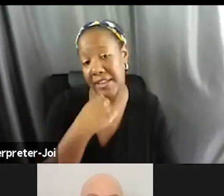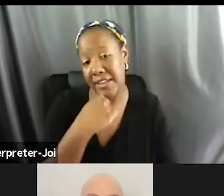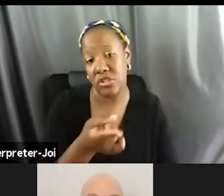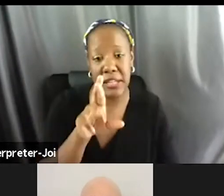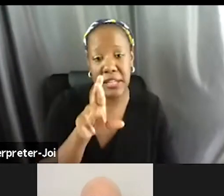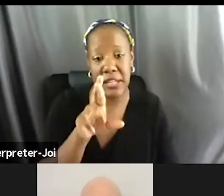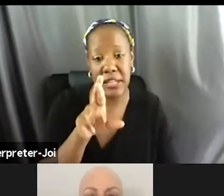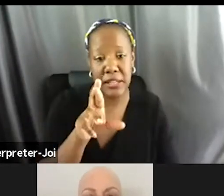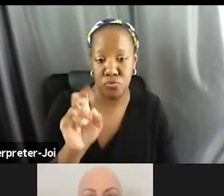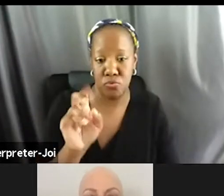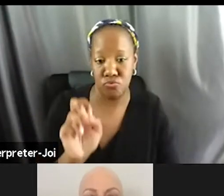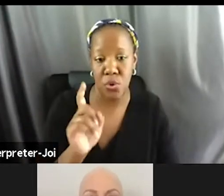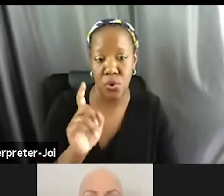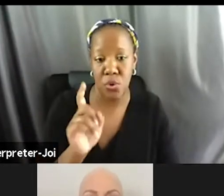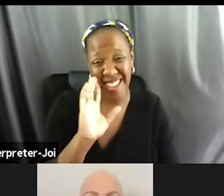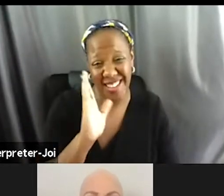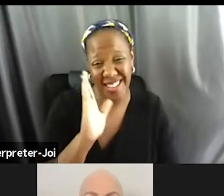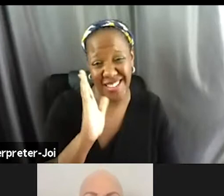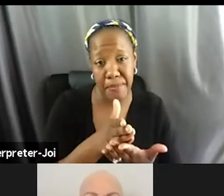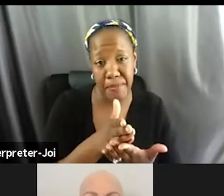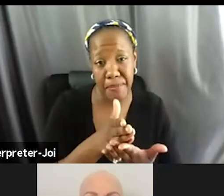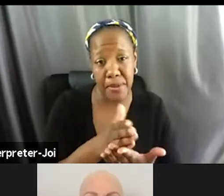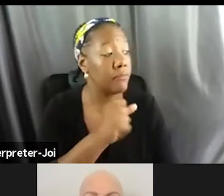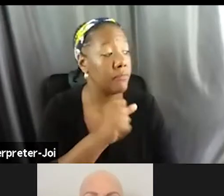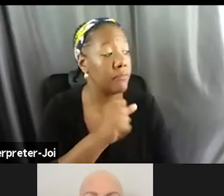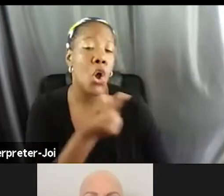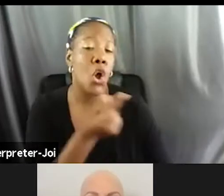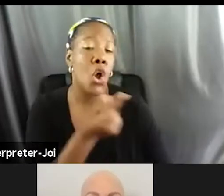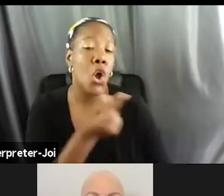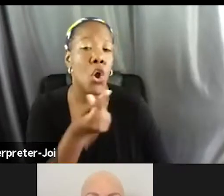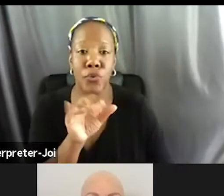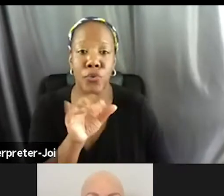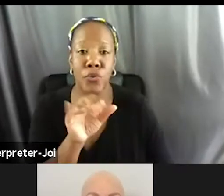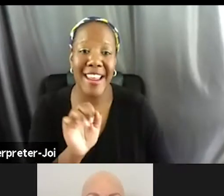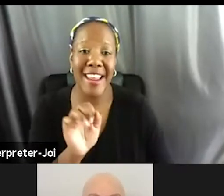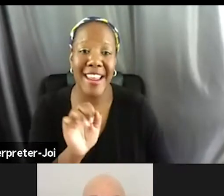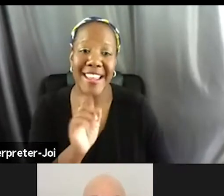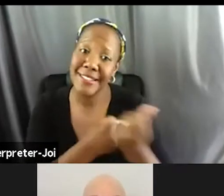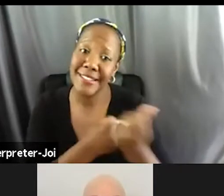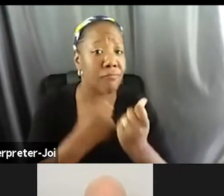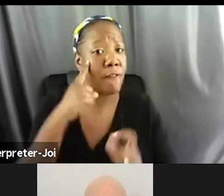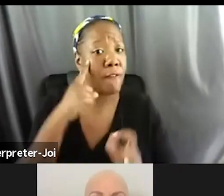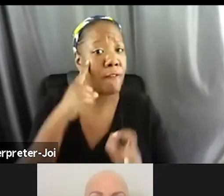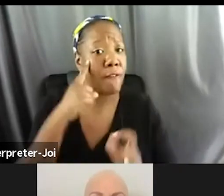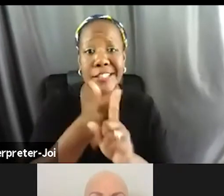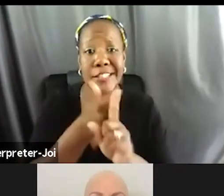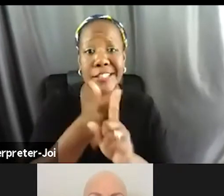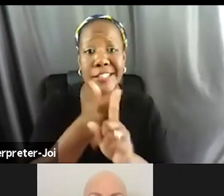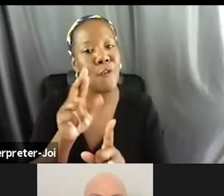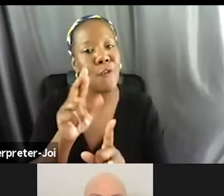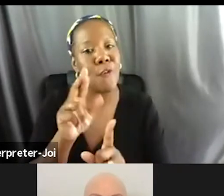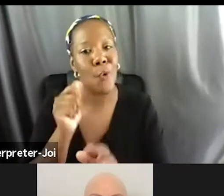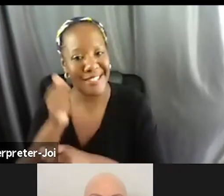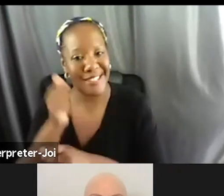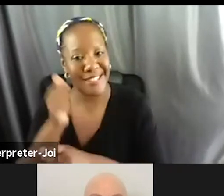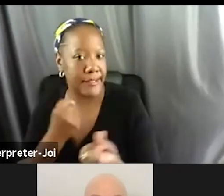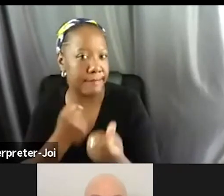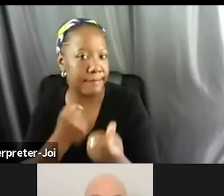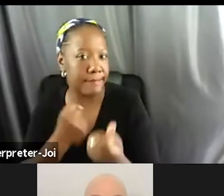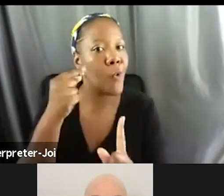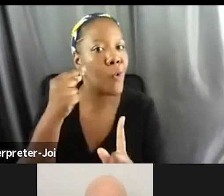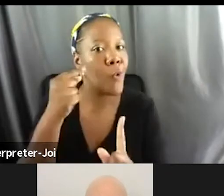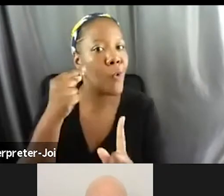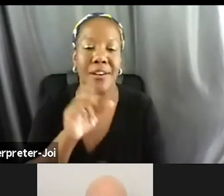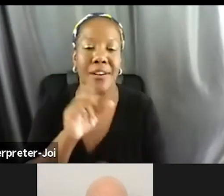stop. Yeah, Gracie tries to stand up for herself, or her siblings try to stand up for her. And I think that makes a big difference also.